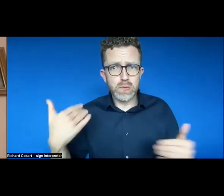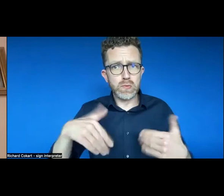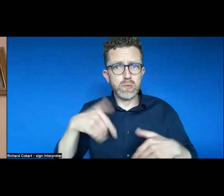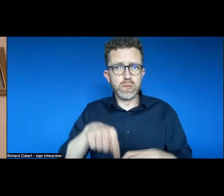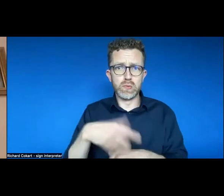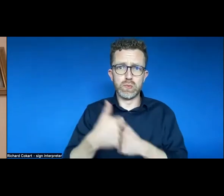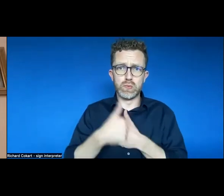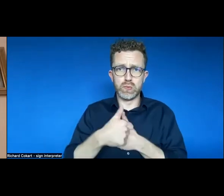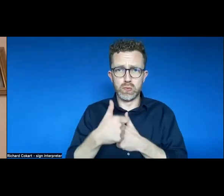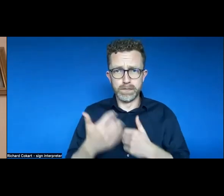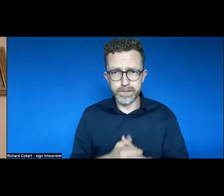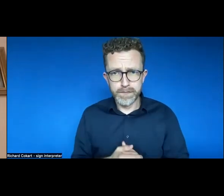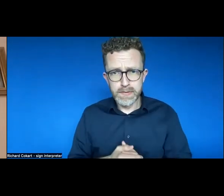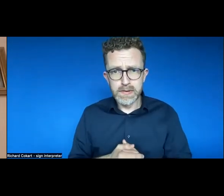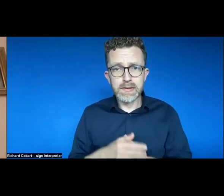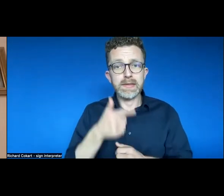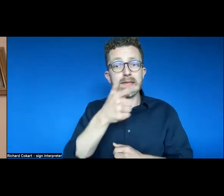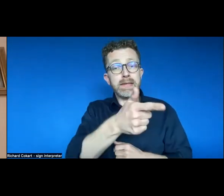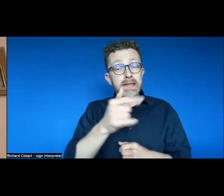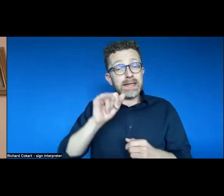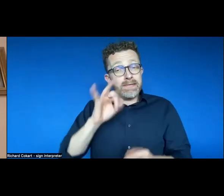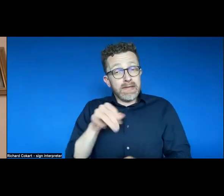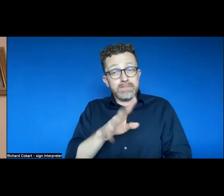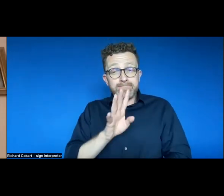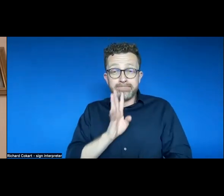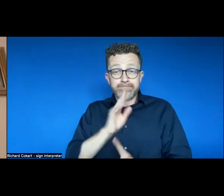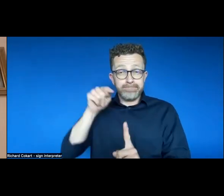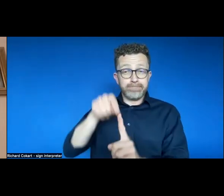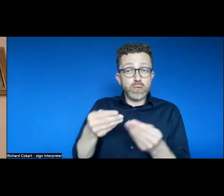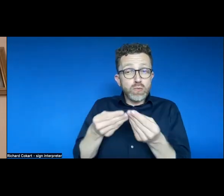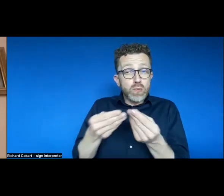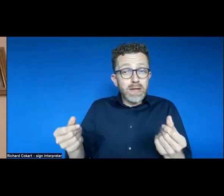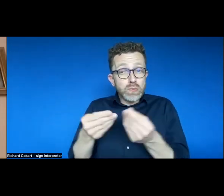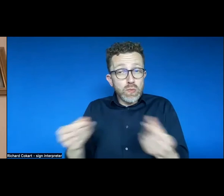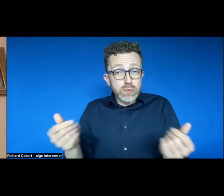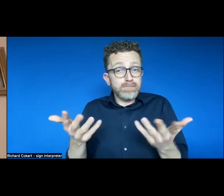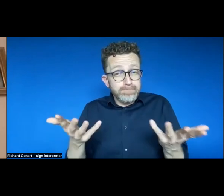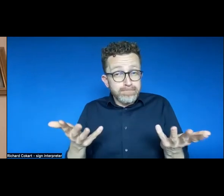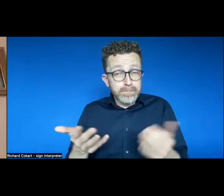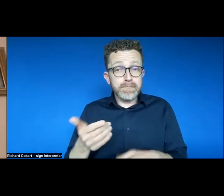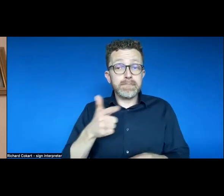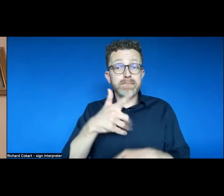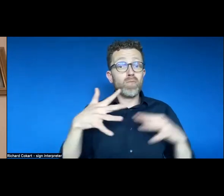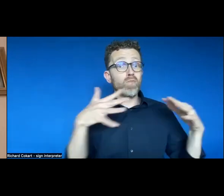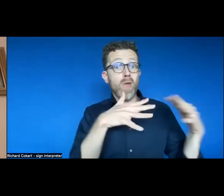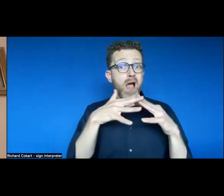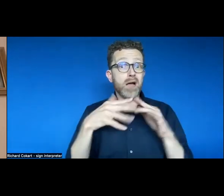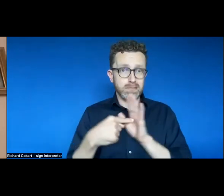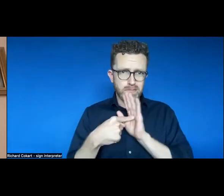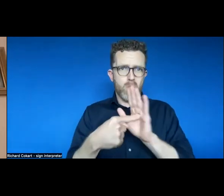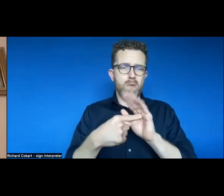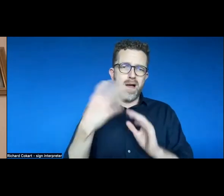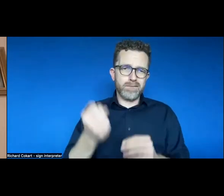country itself. And the war, in a good way, showed great compassion and heroic effort of our people, of staff